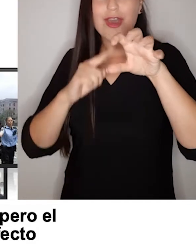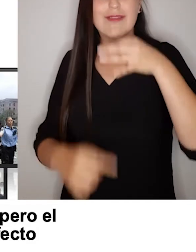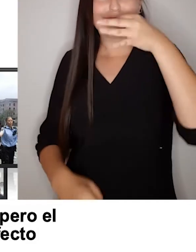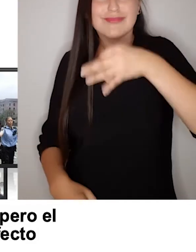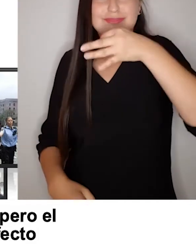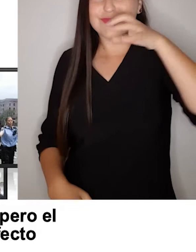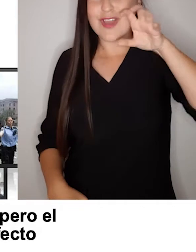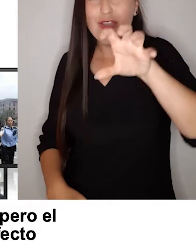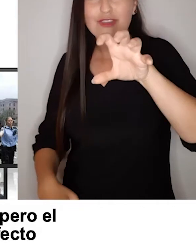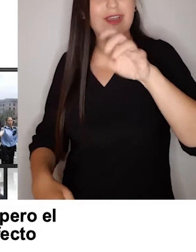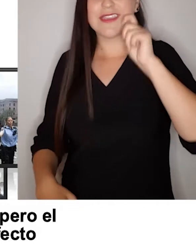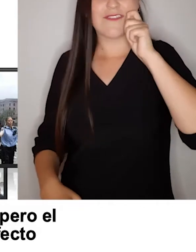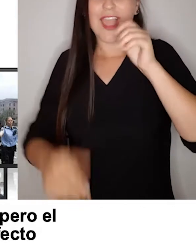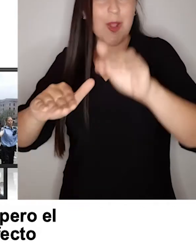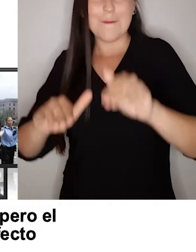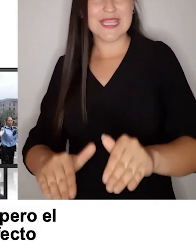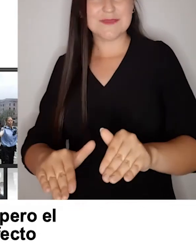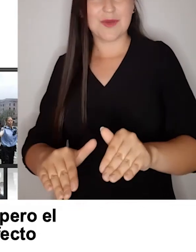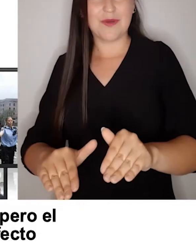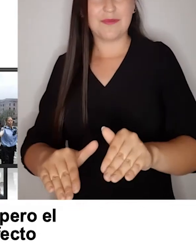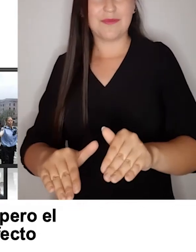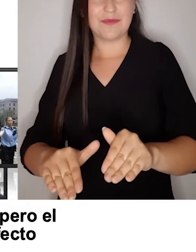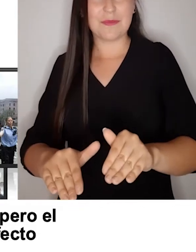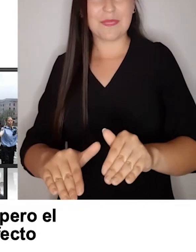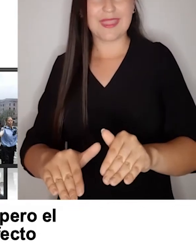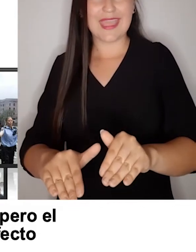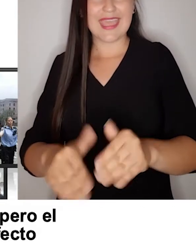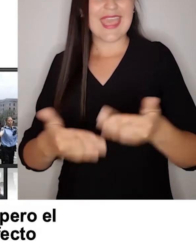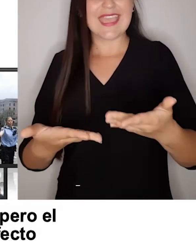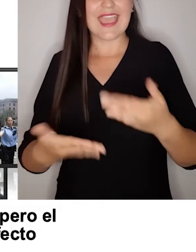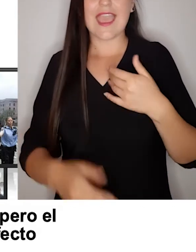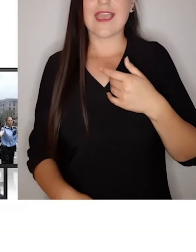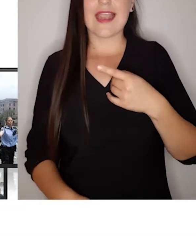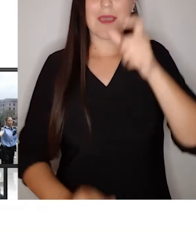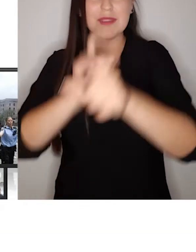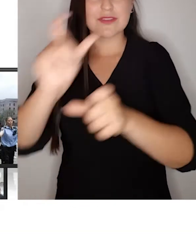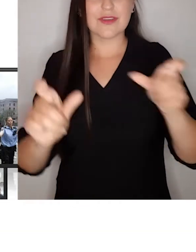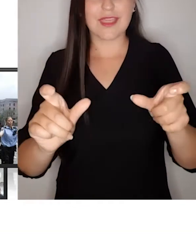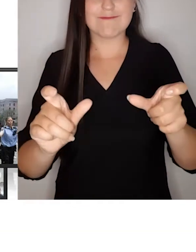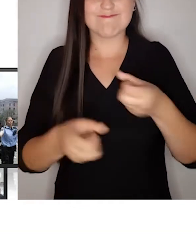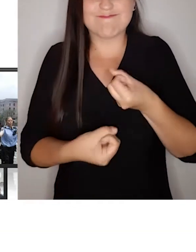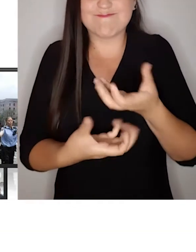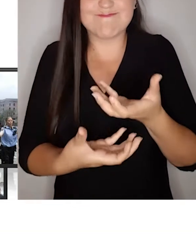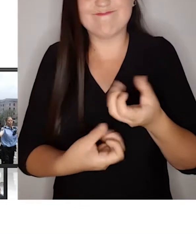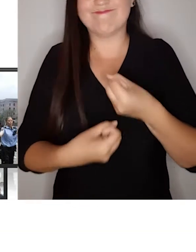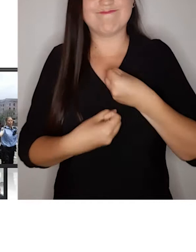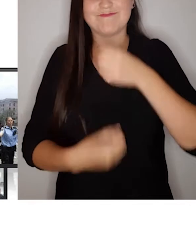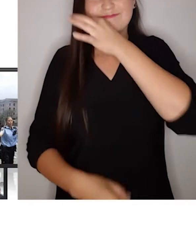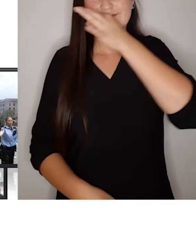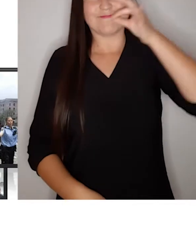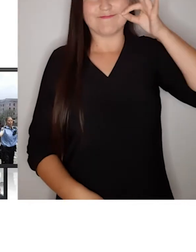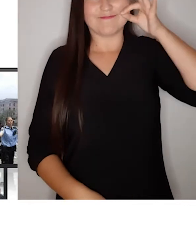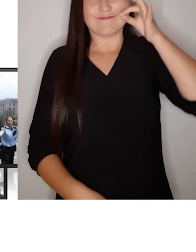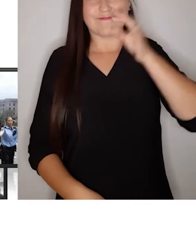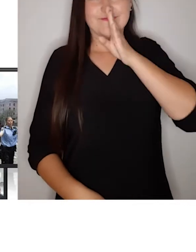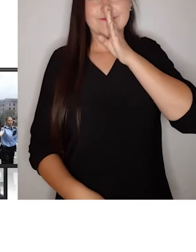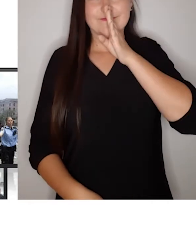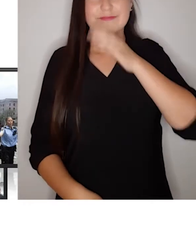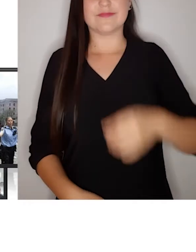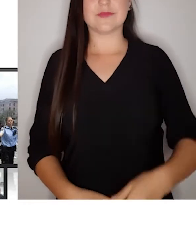obvious. But hate speech does have the same effect, in that it threatens people into